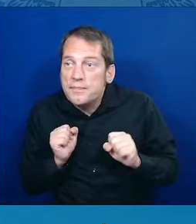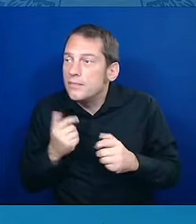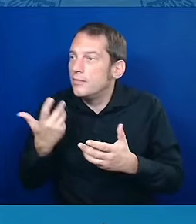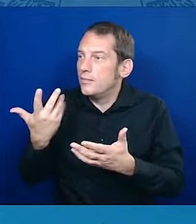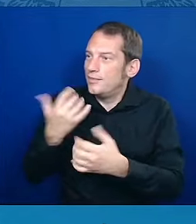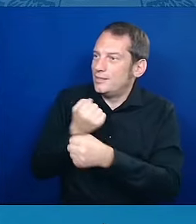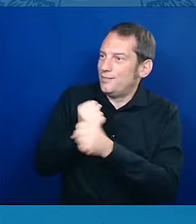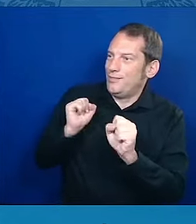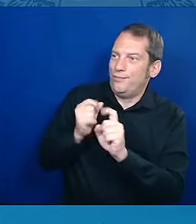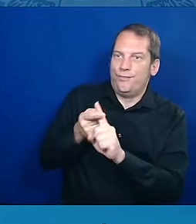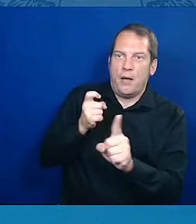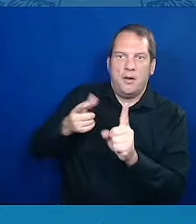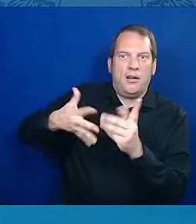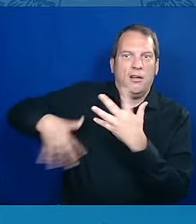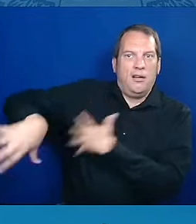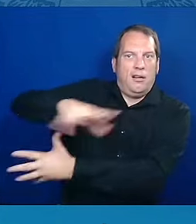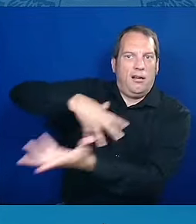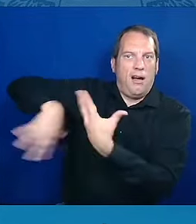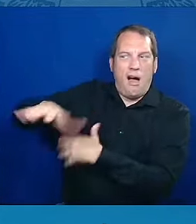union.